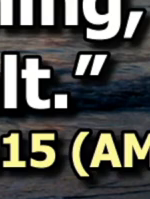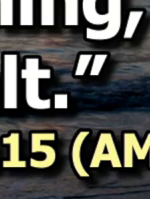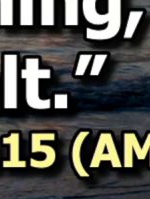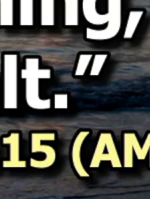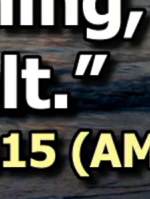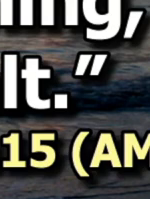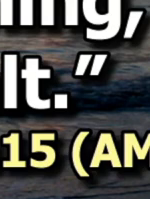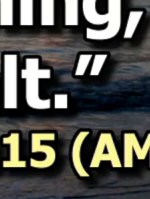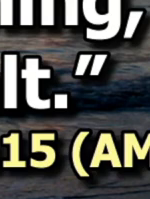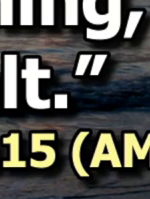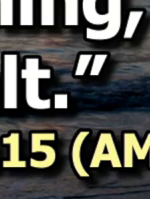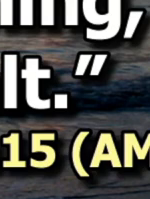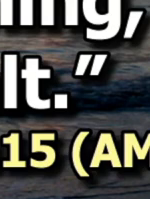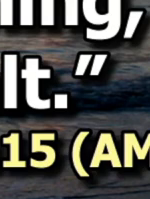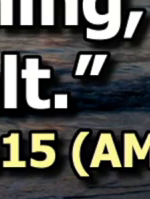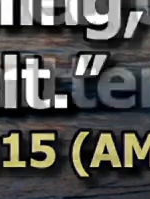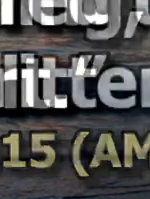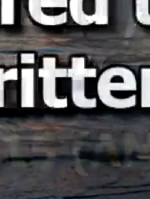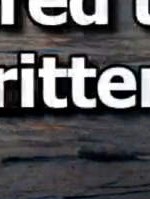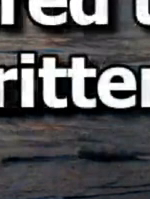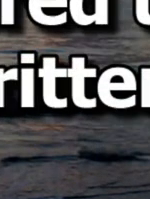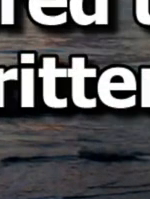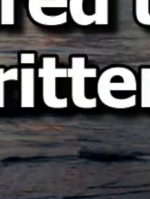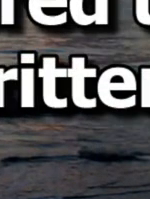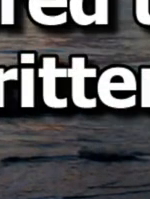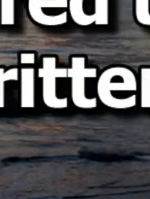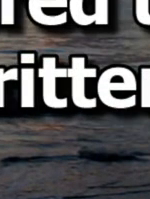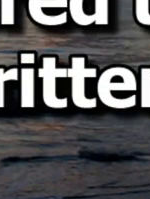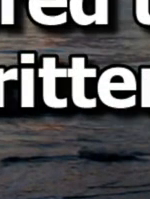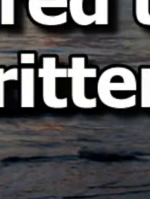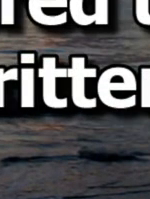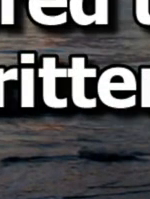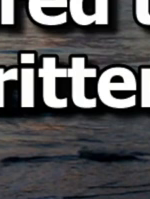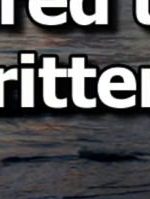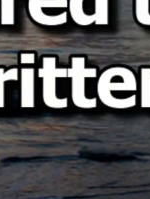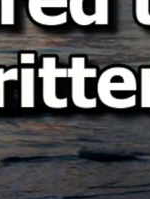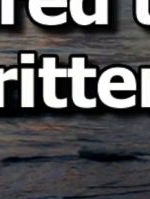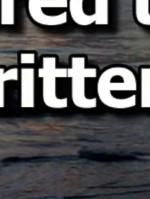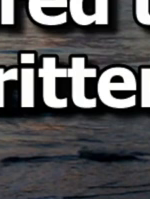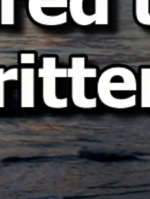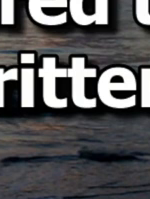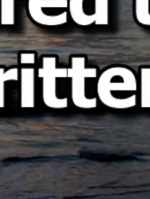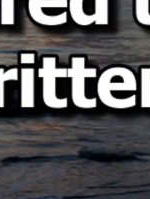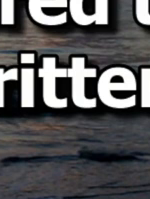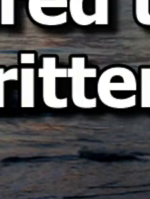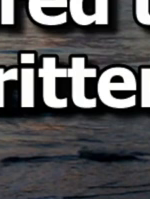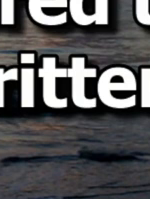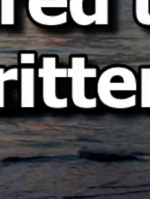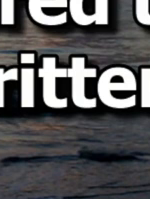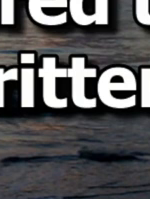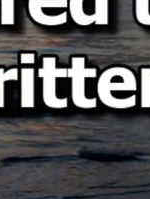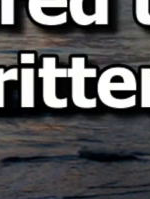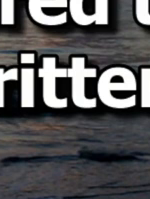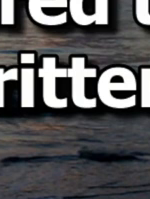coming, seated on a donkey's colt. His disciples did not understand the meaning of these things at